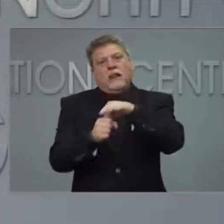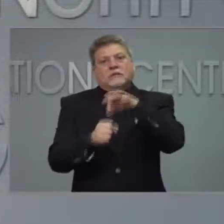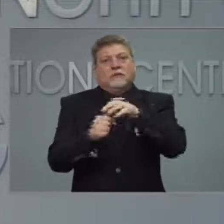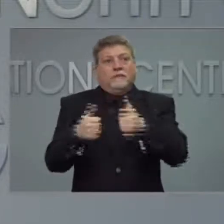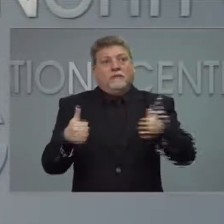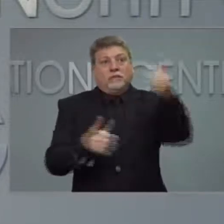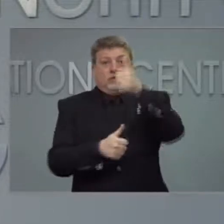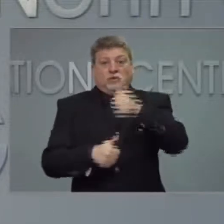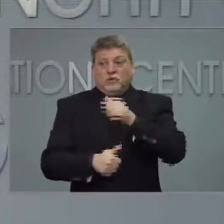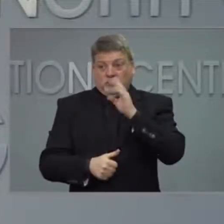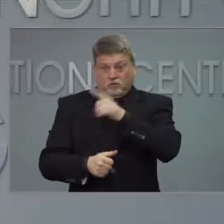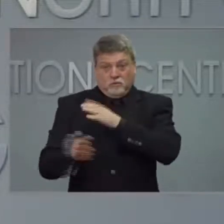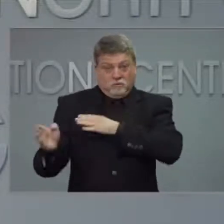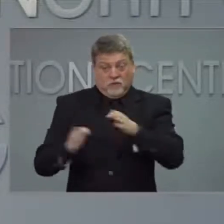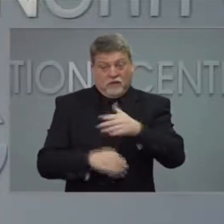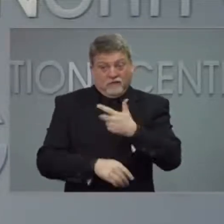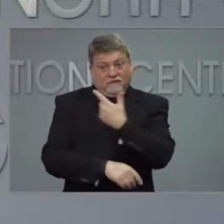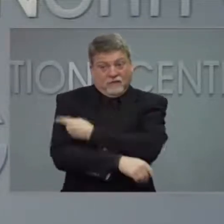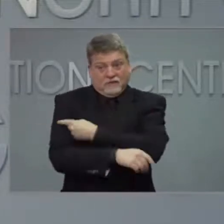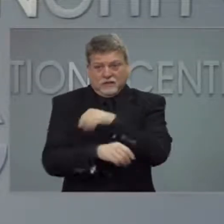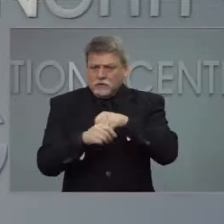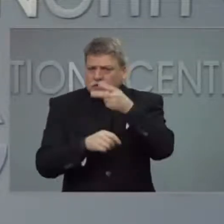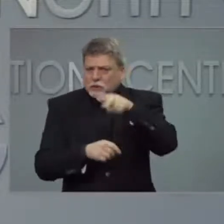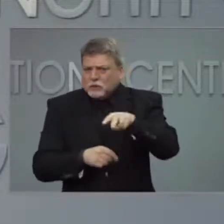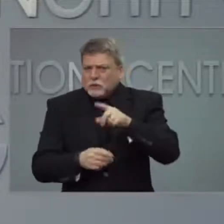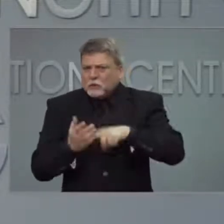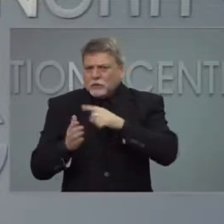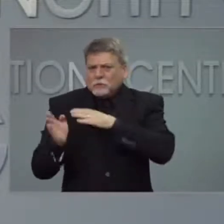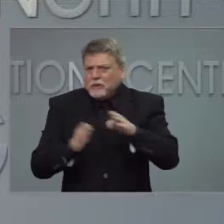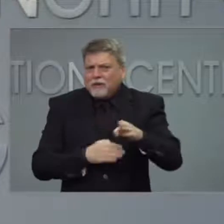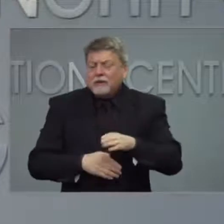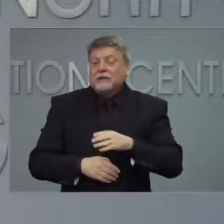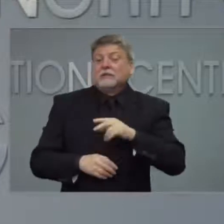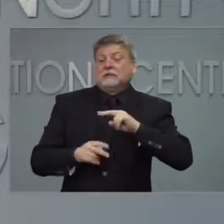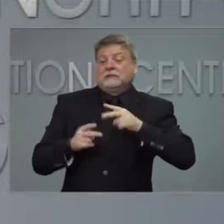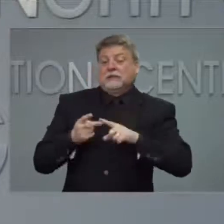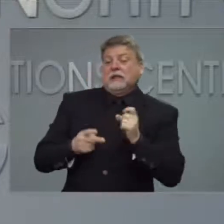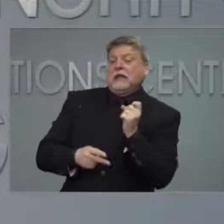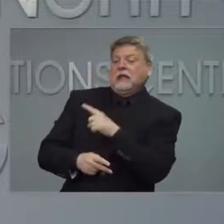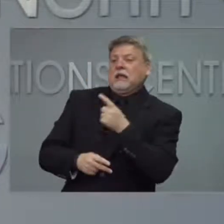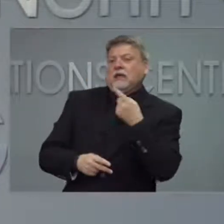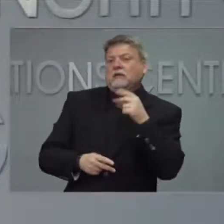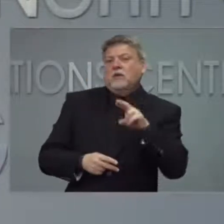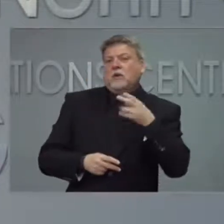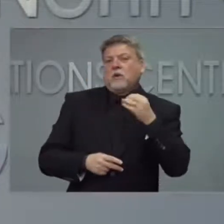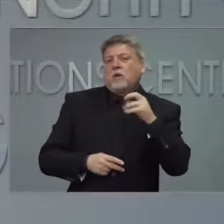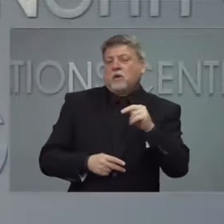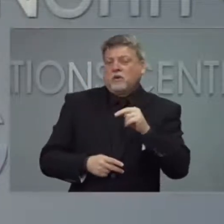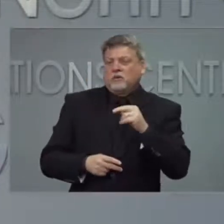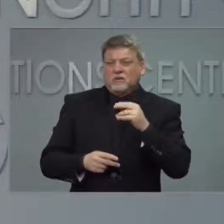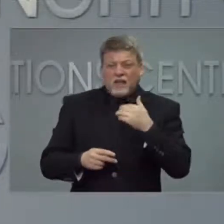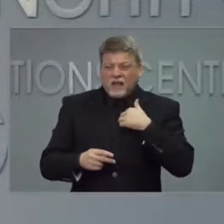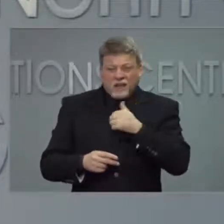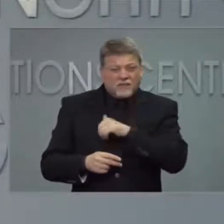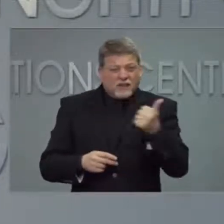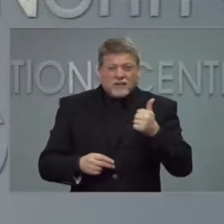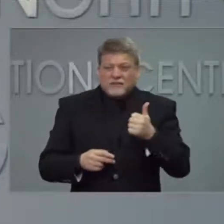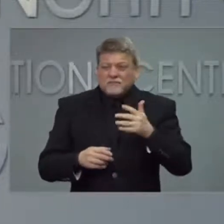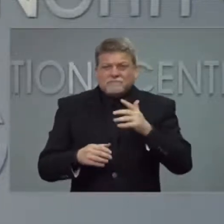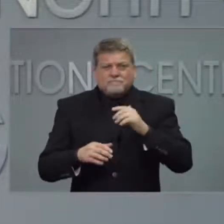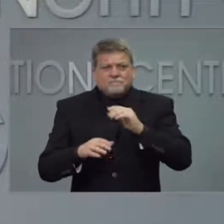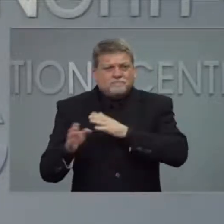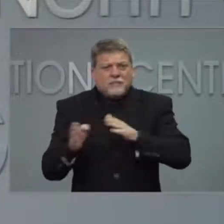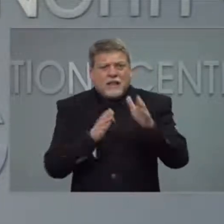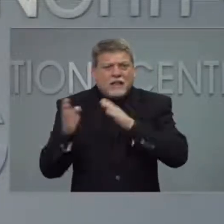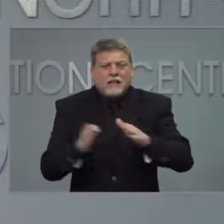you planning to get vaccinated then? And for Dr. Cohen, I'm just curious if there are any plans underway right now that would